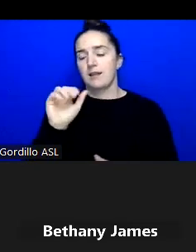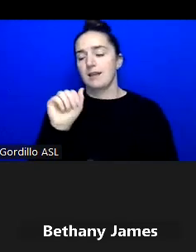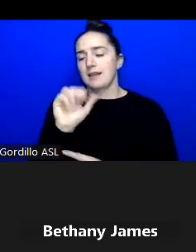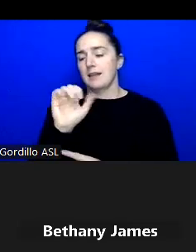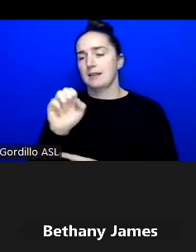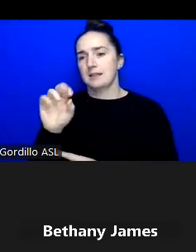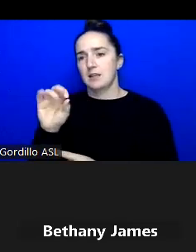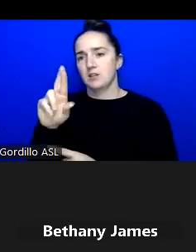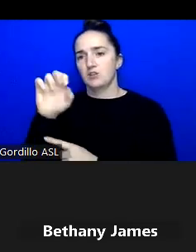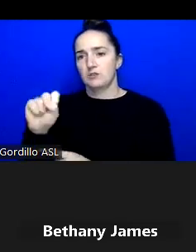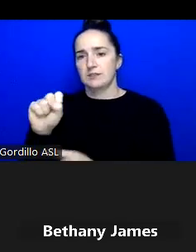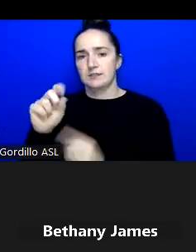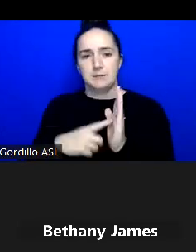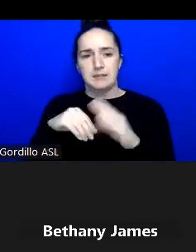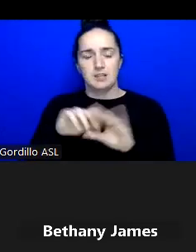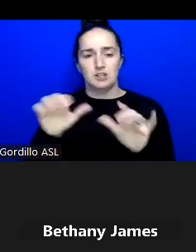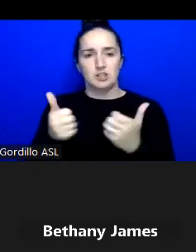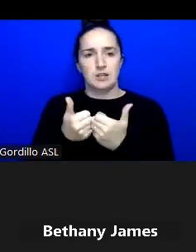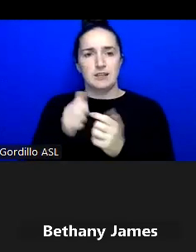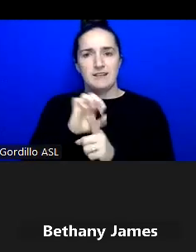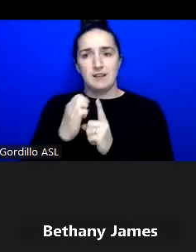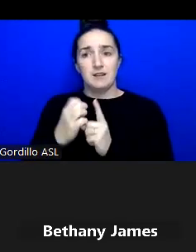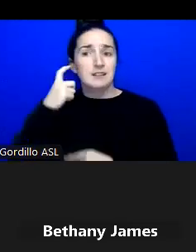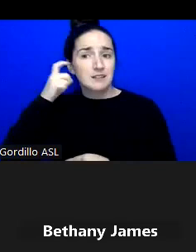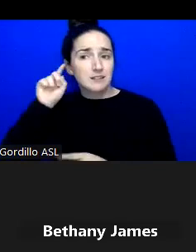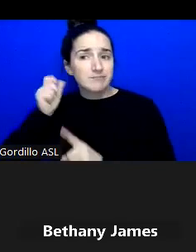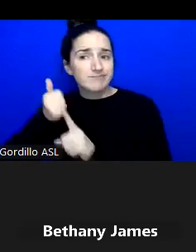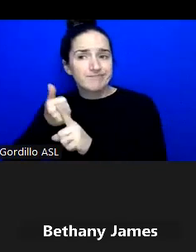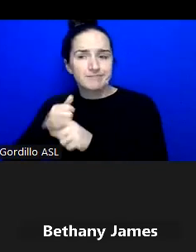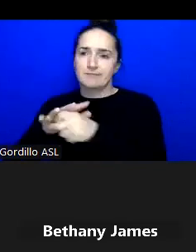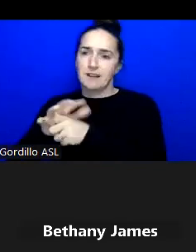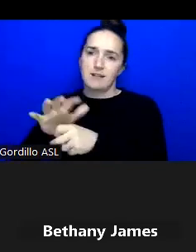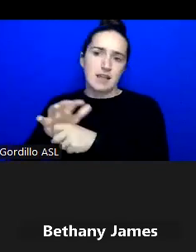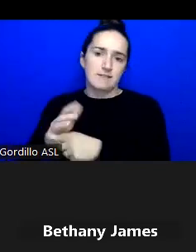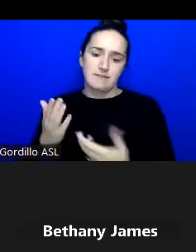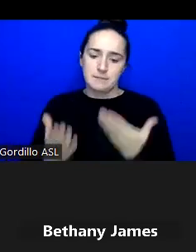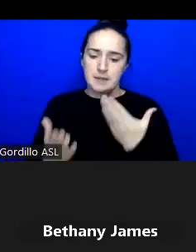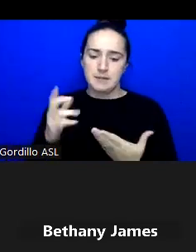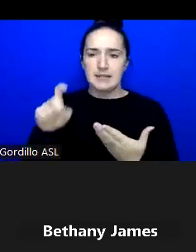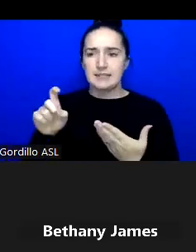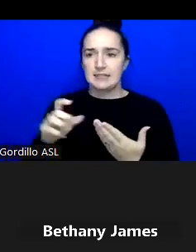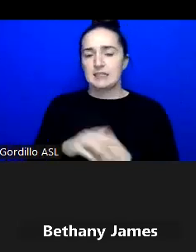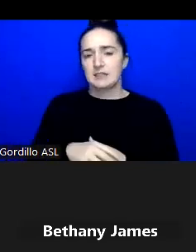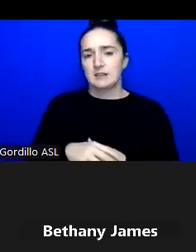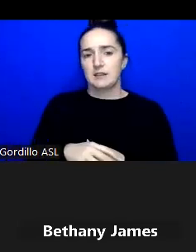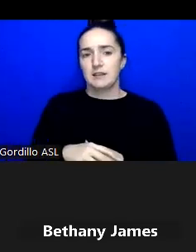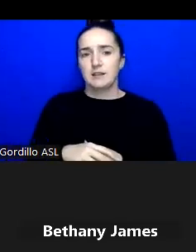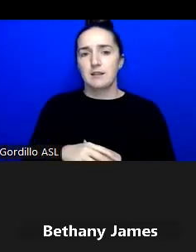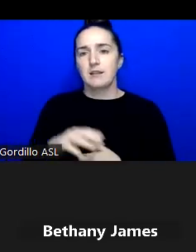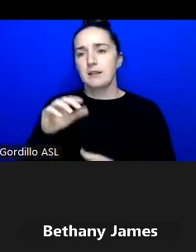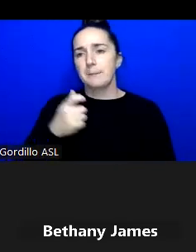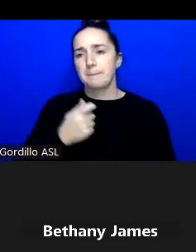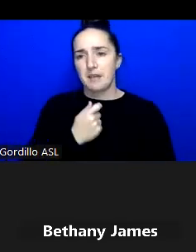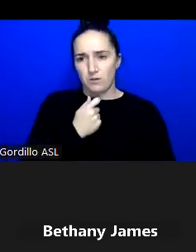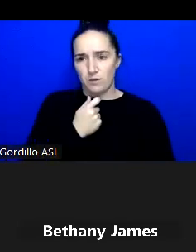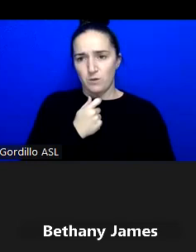really challenging environment and a hearing aid by itself isn't going to cut it. They may need a microphone. Like